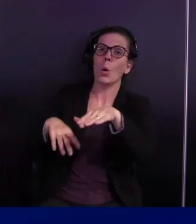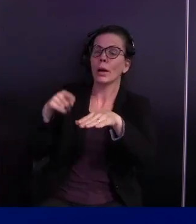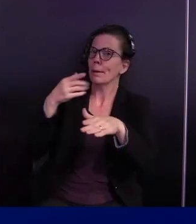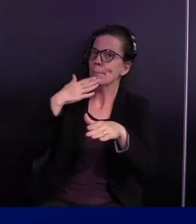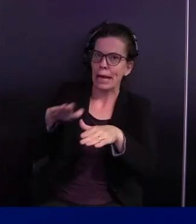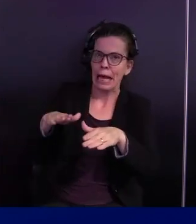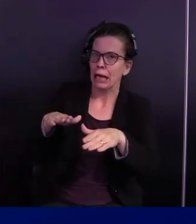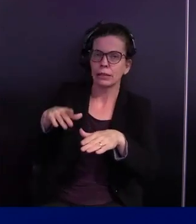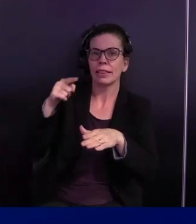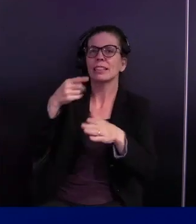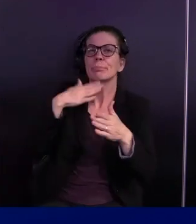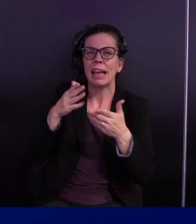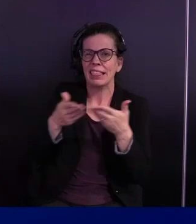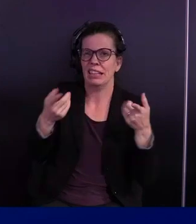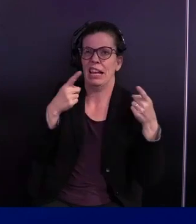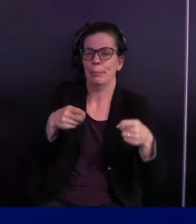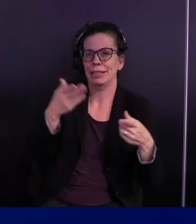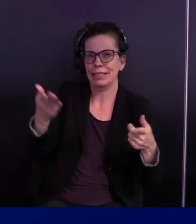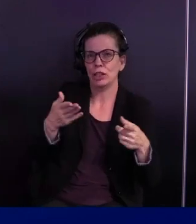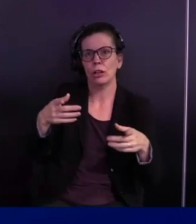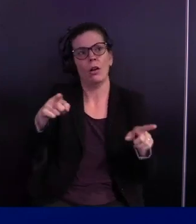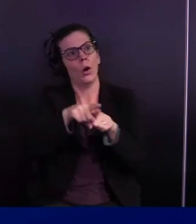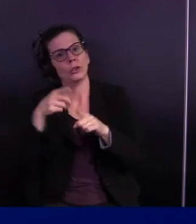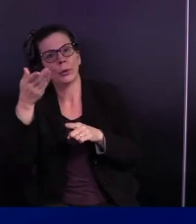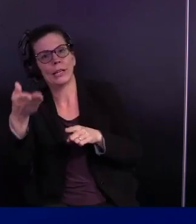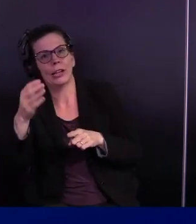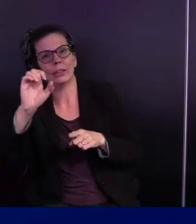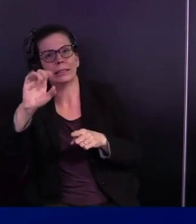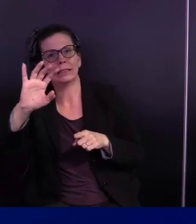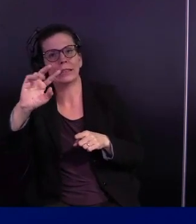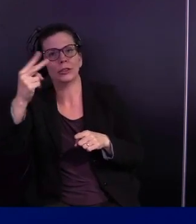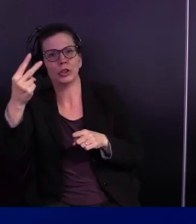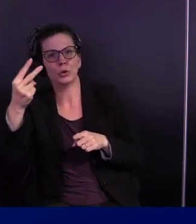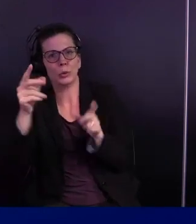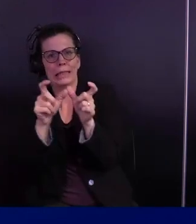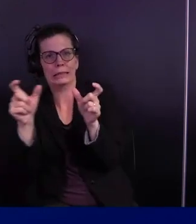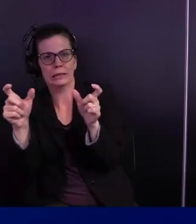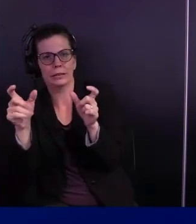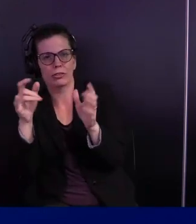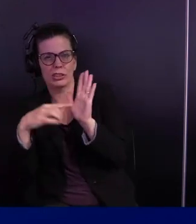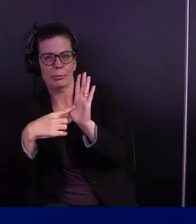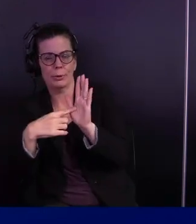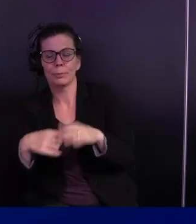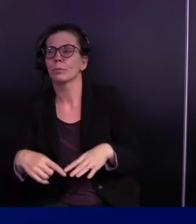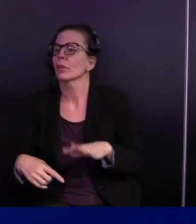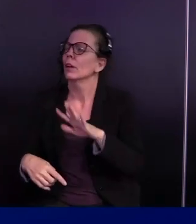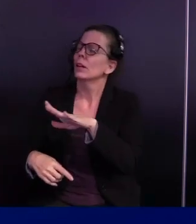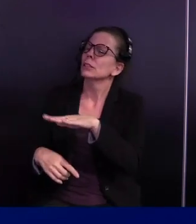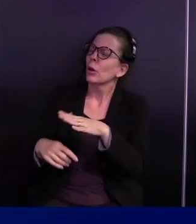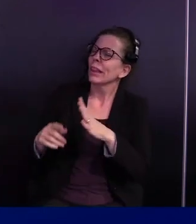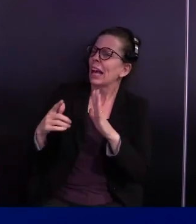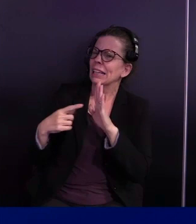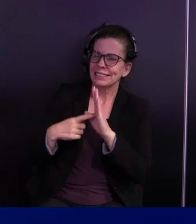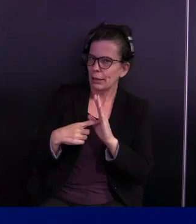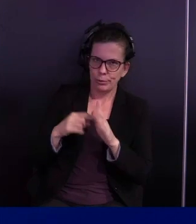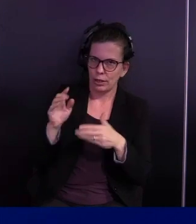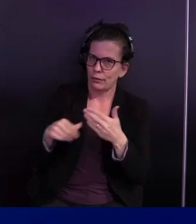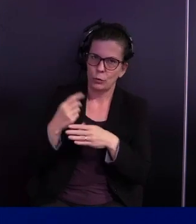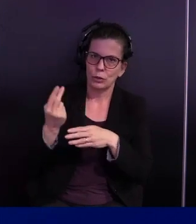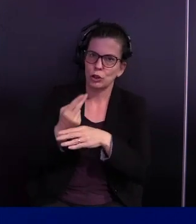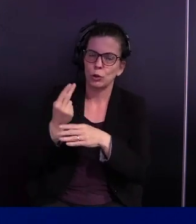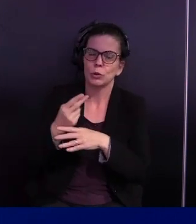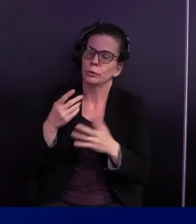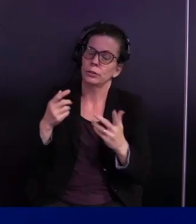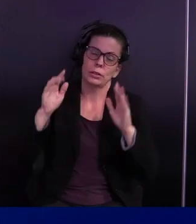bad because this bad thing that's happening here is also on this EC2 instance, for example. Yeah, and the example everyone uses, which paints a